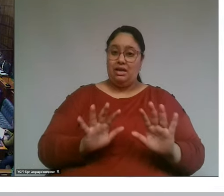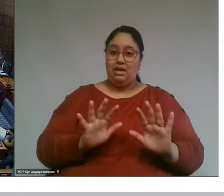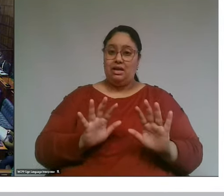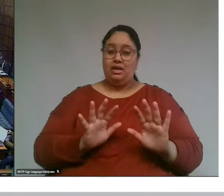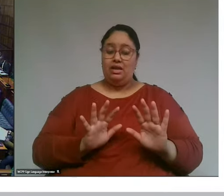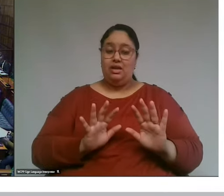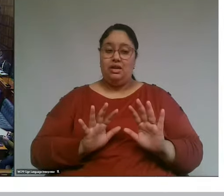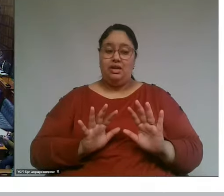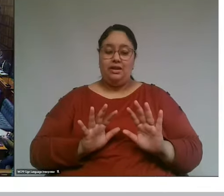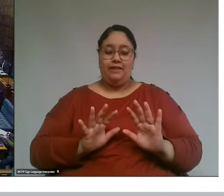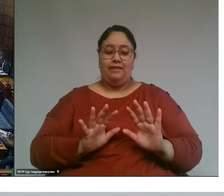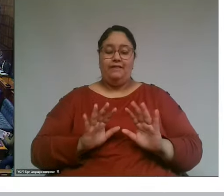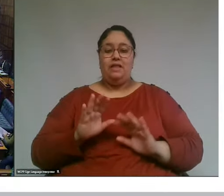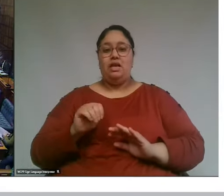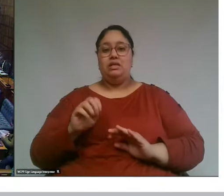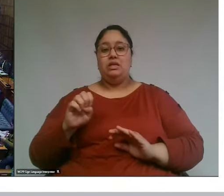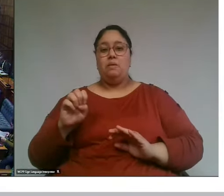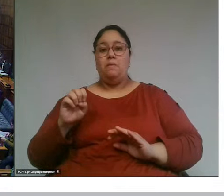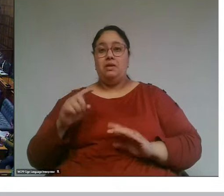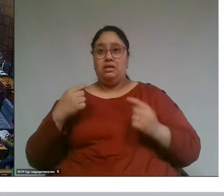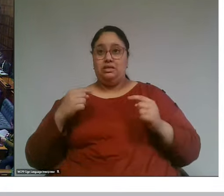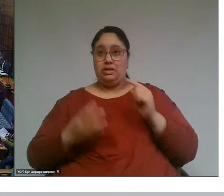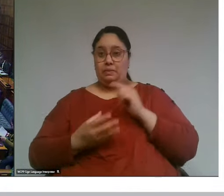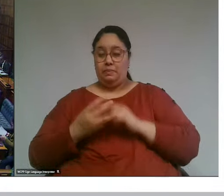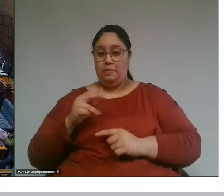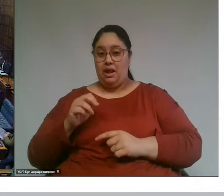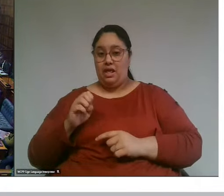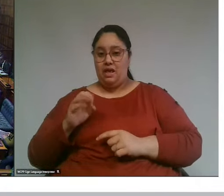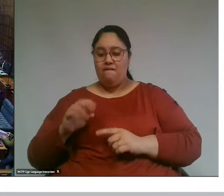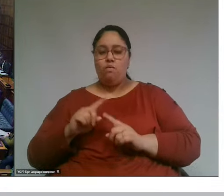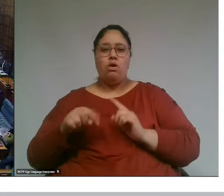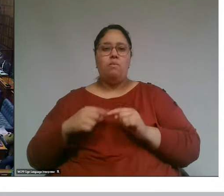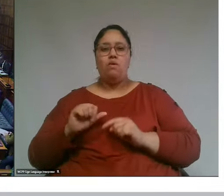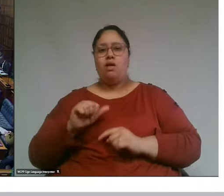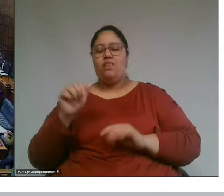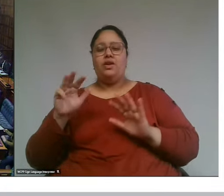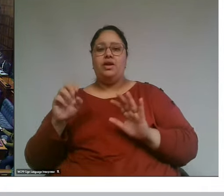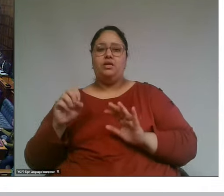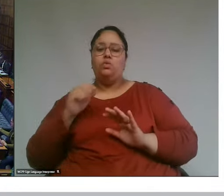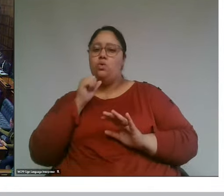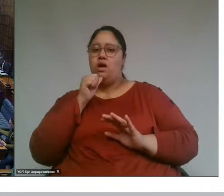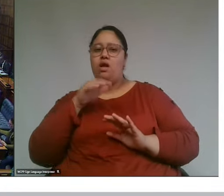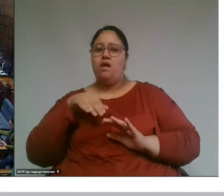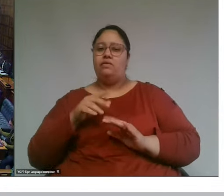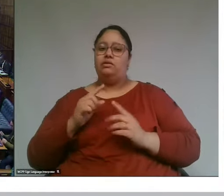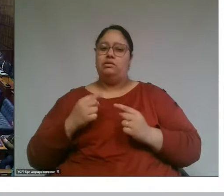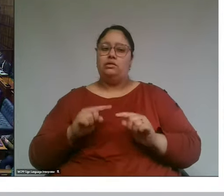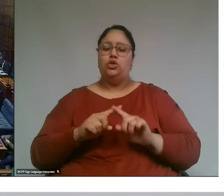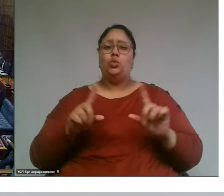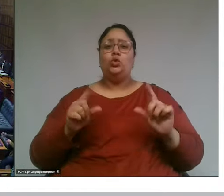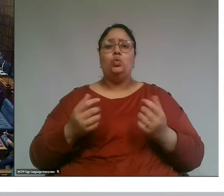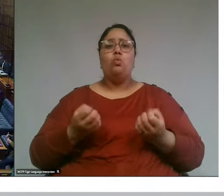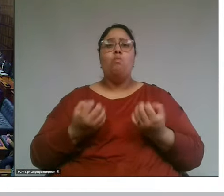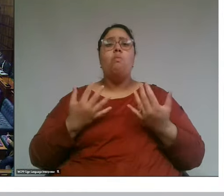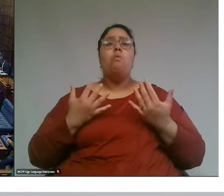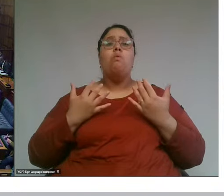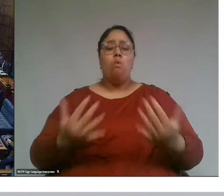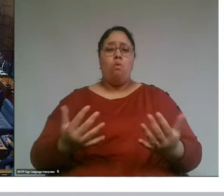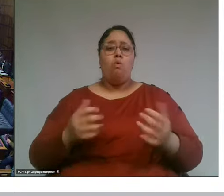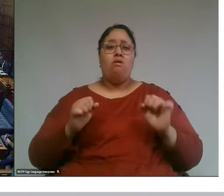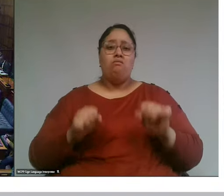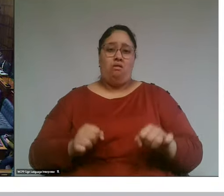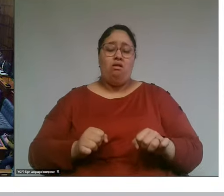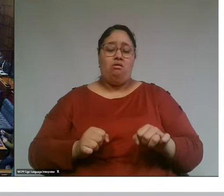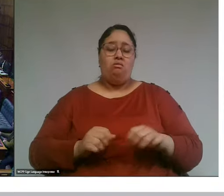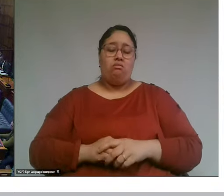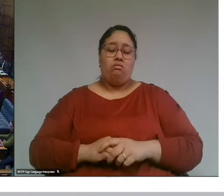or smm are succeeding in NF what about the other 90 that didn't succeed so we can actually do a lot do a lot with with